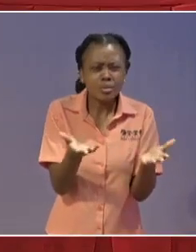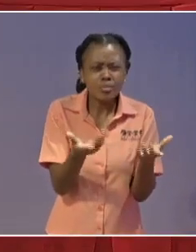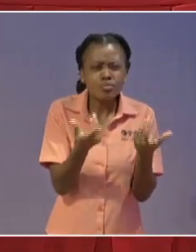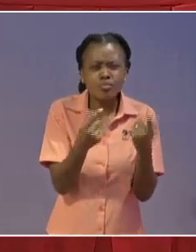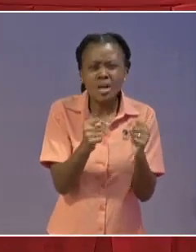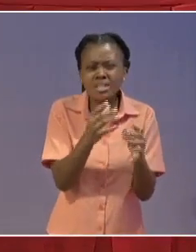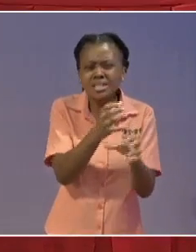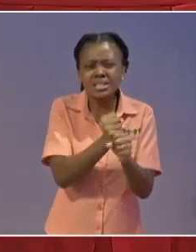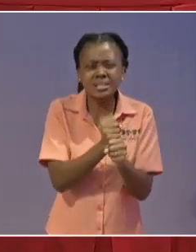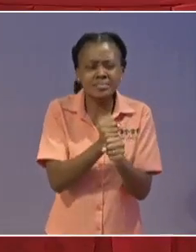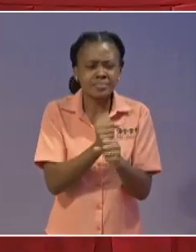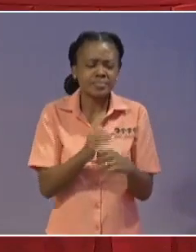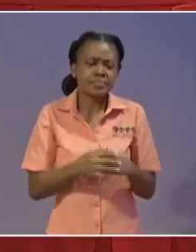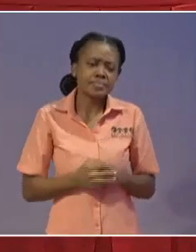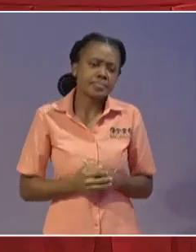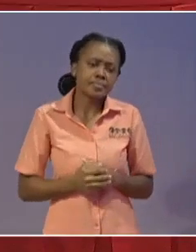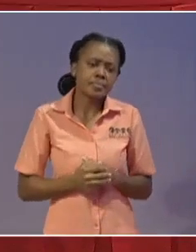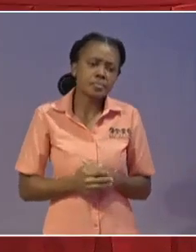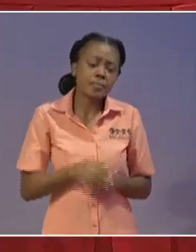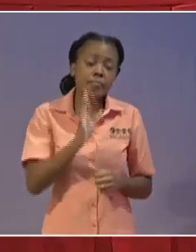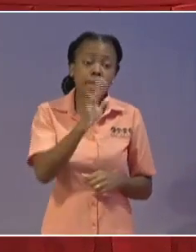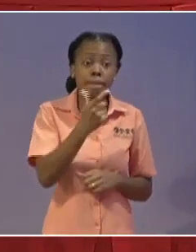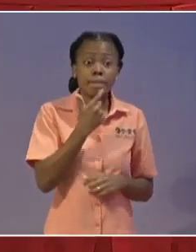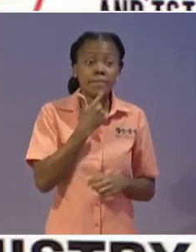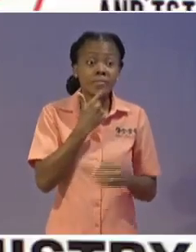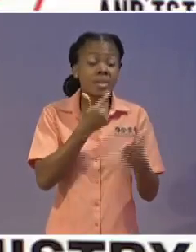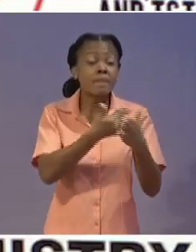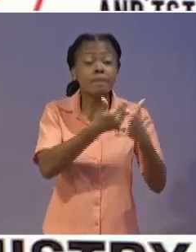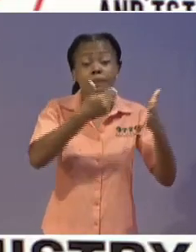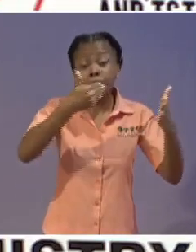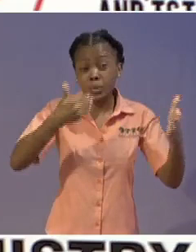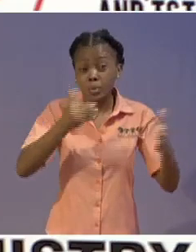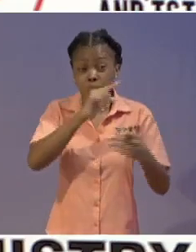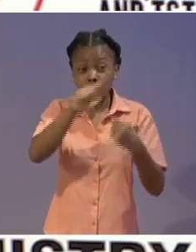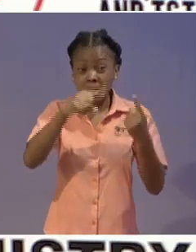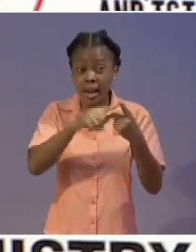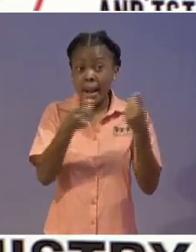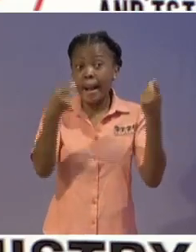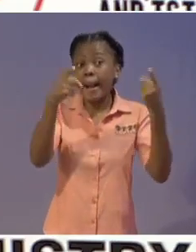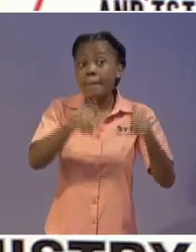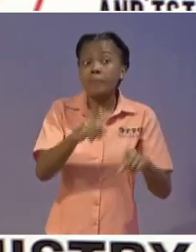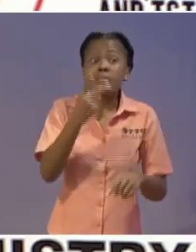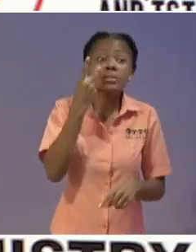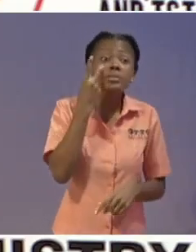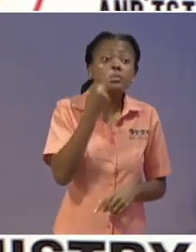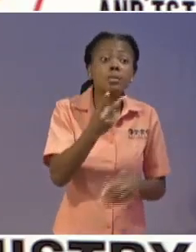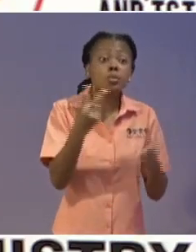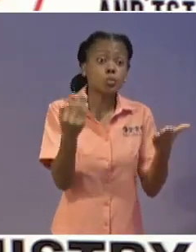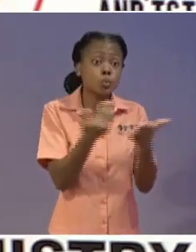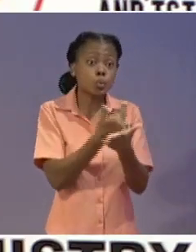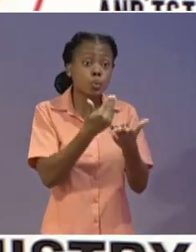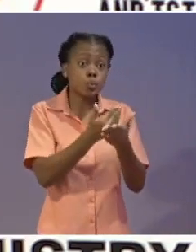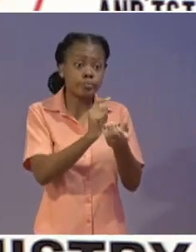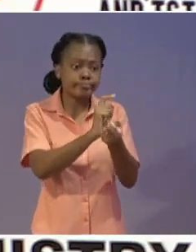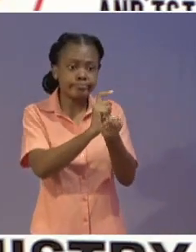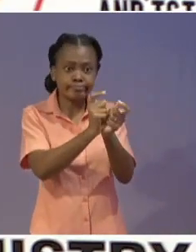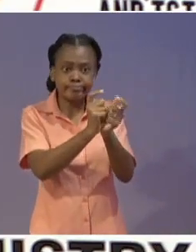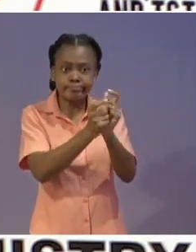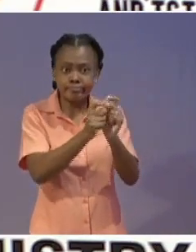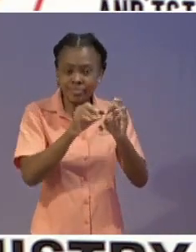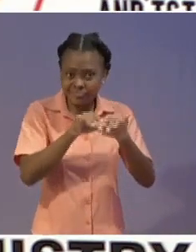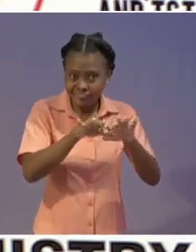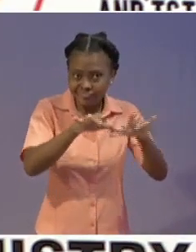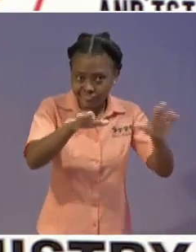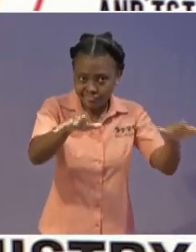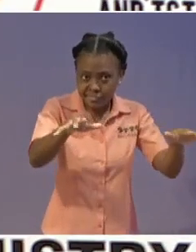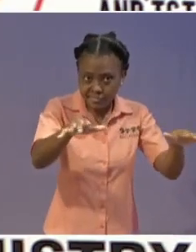as was noted before, you find that as new variants of concern arise, there's some manufacturers that have come ahead and said that they're